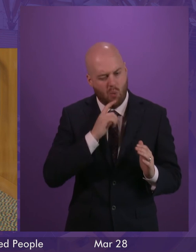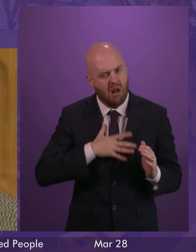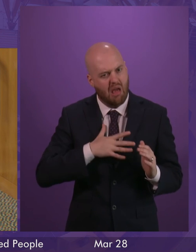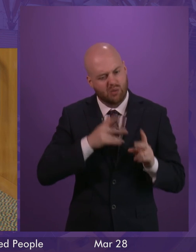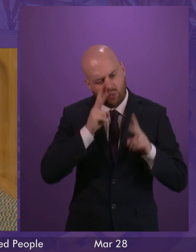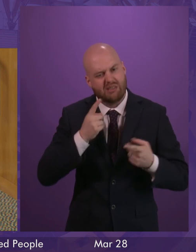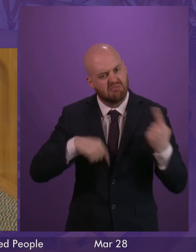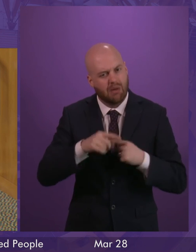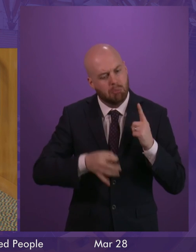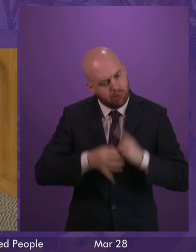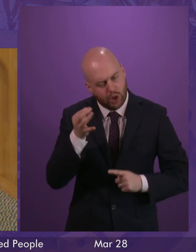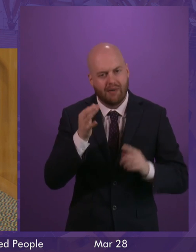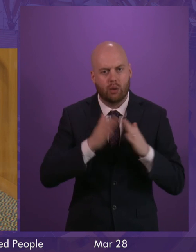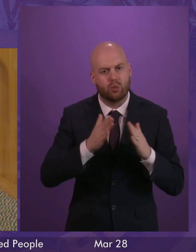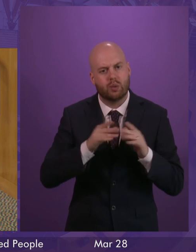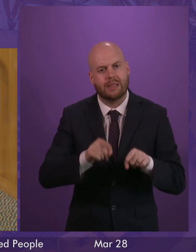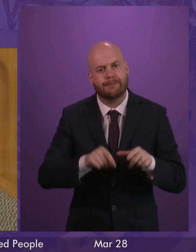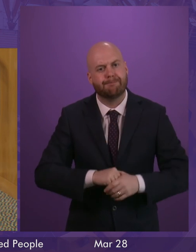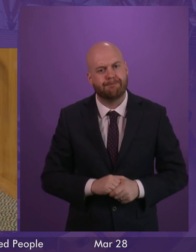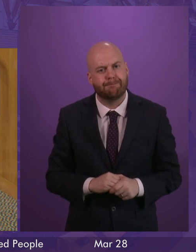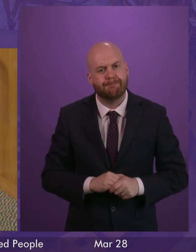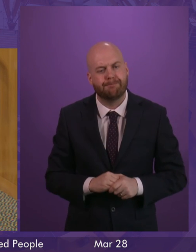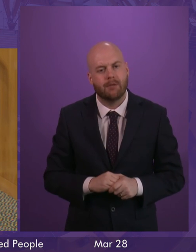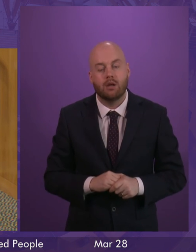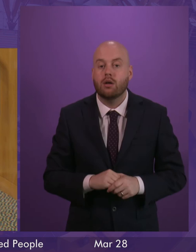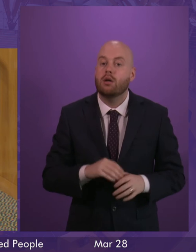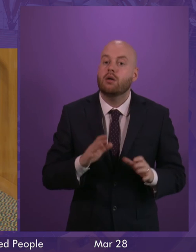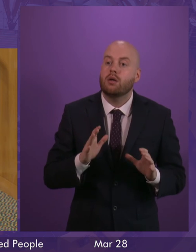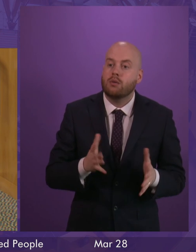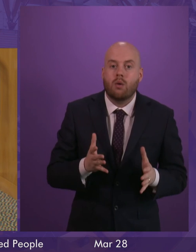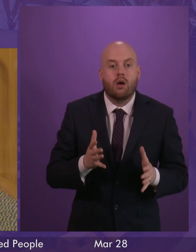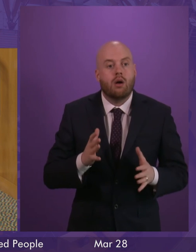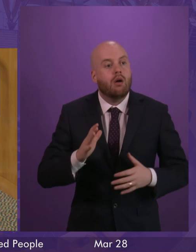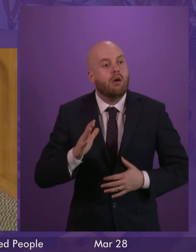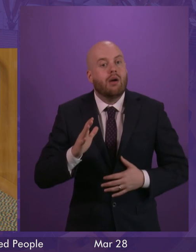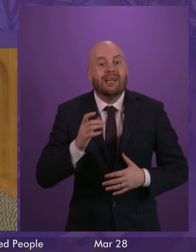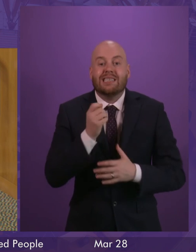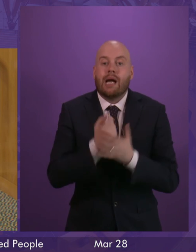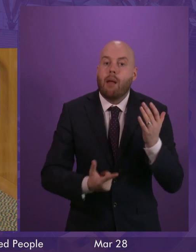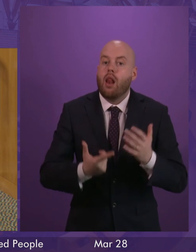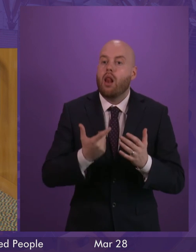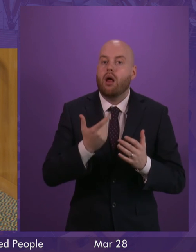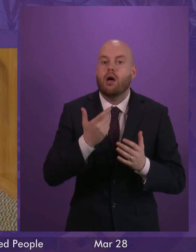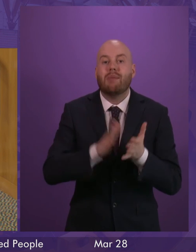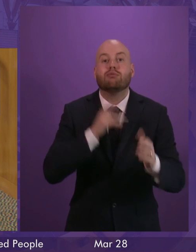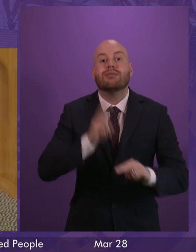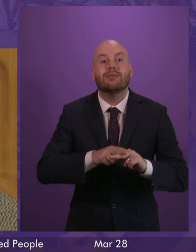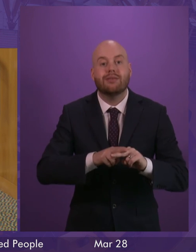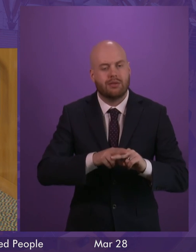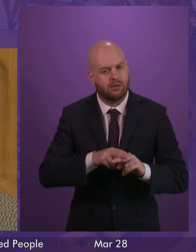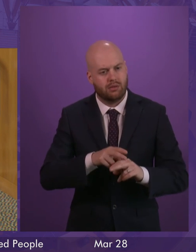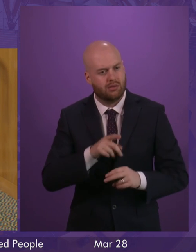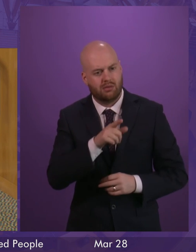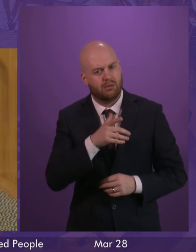better around housing. But all made reference to the fact that disabled parents do not want a paternal government.